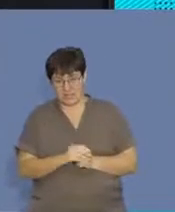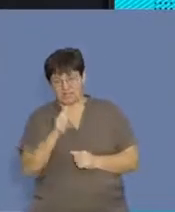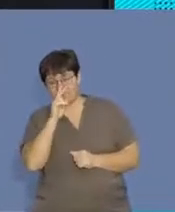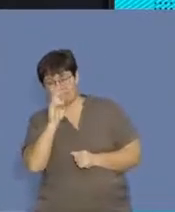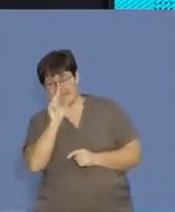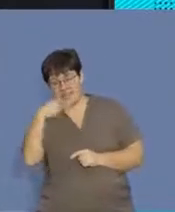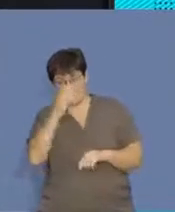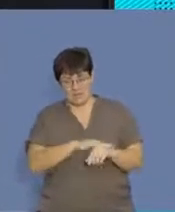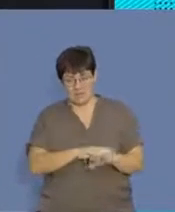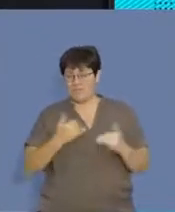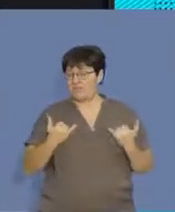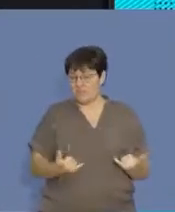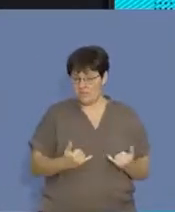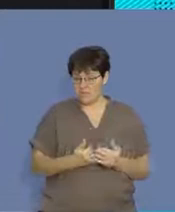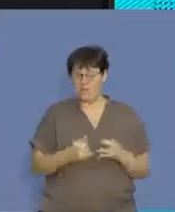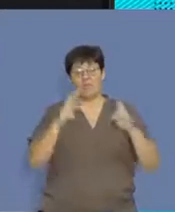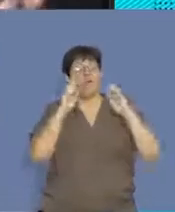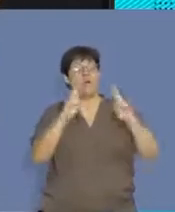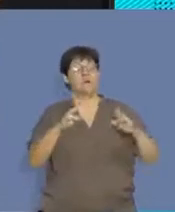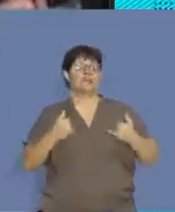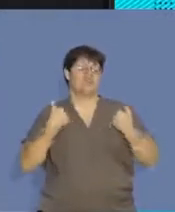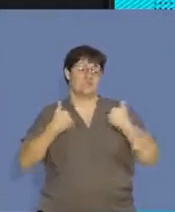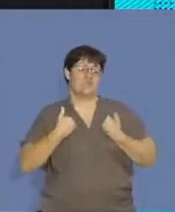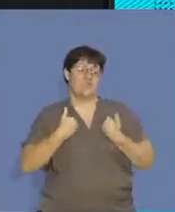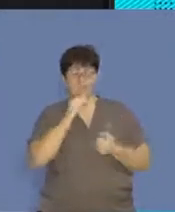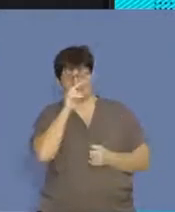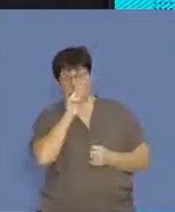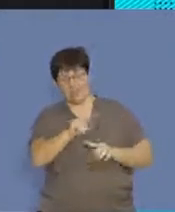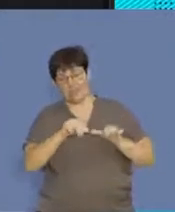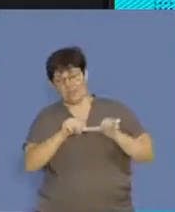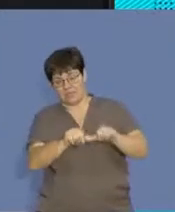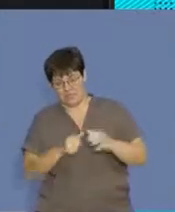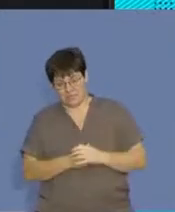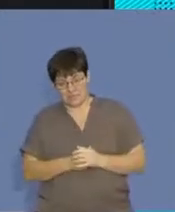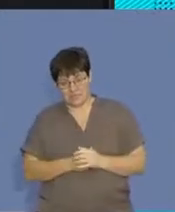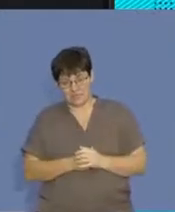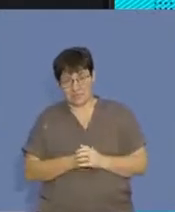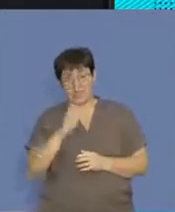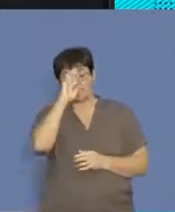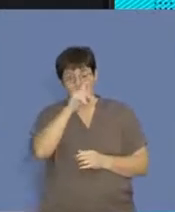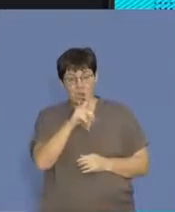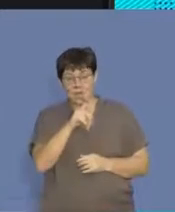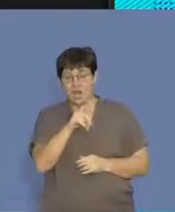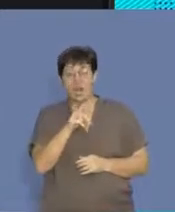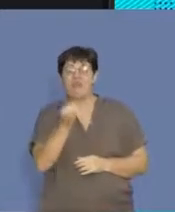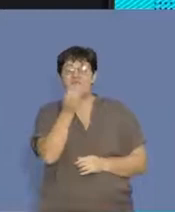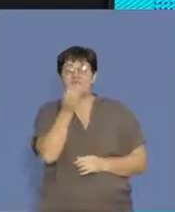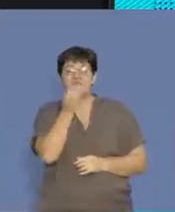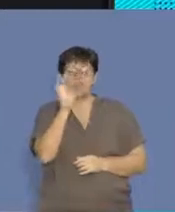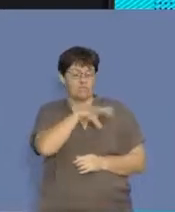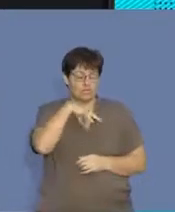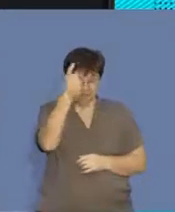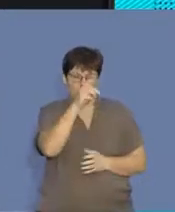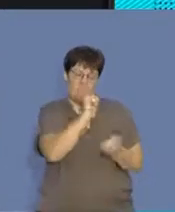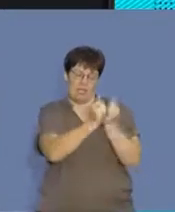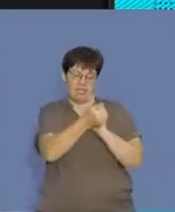out. And then we'll see it next time. But for now, I hope you've enjoyed what we've been looking at, guys. Remember, mathematics is